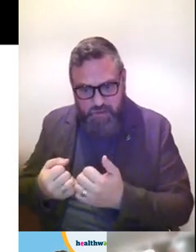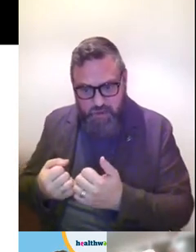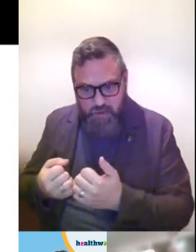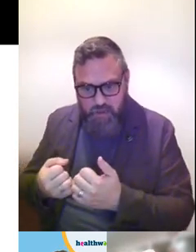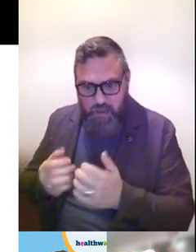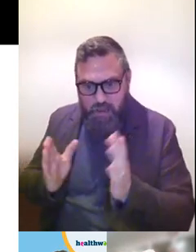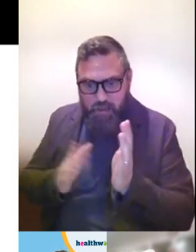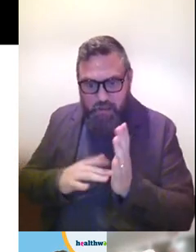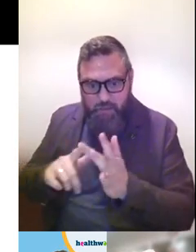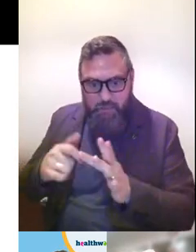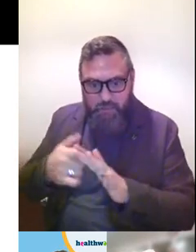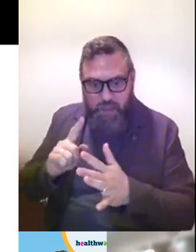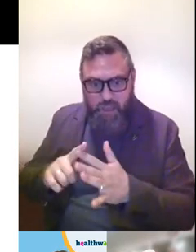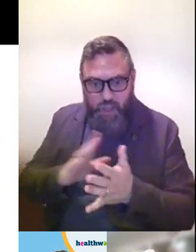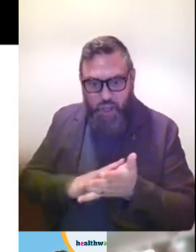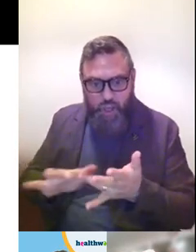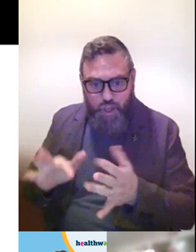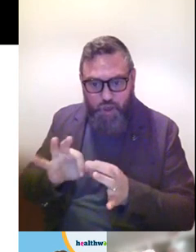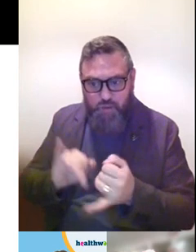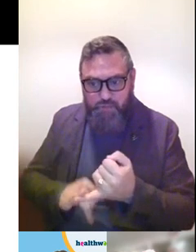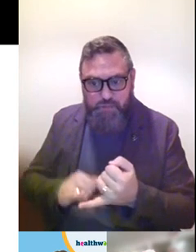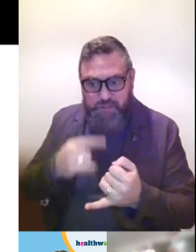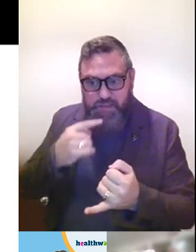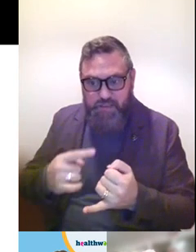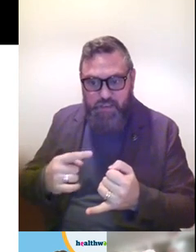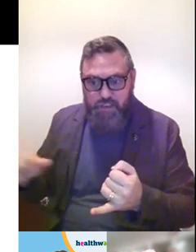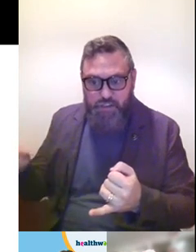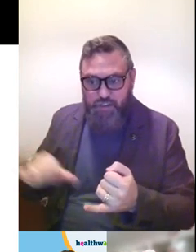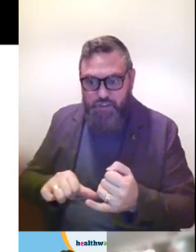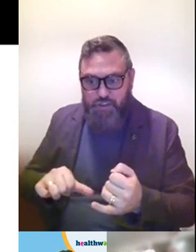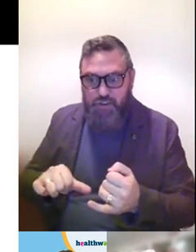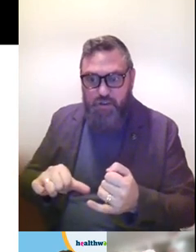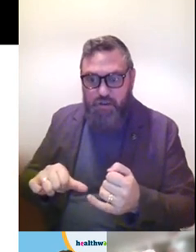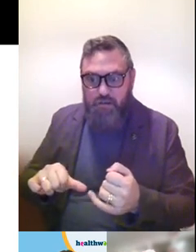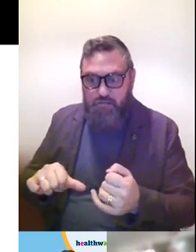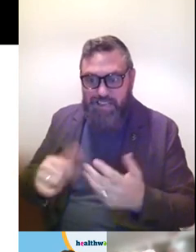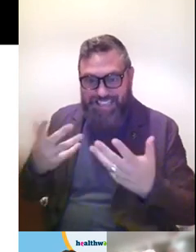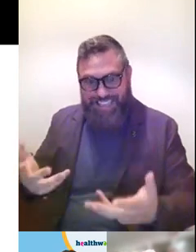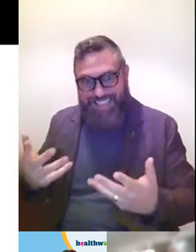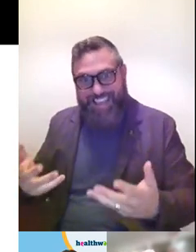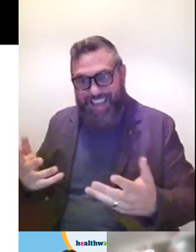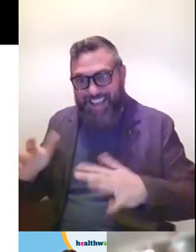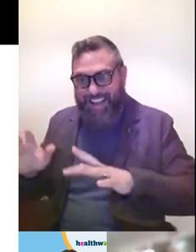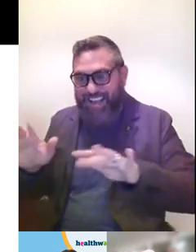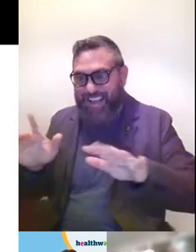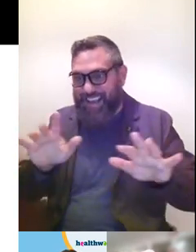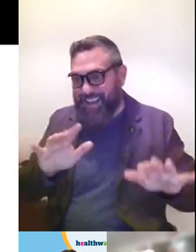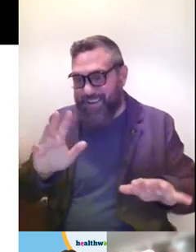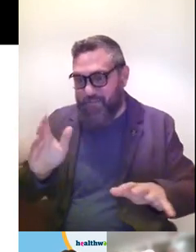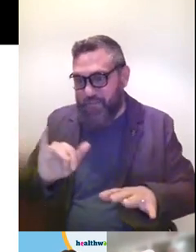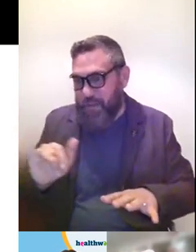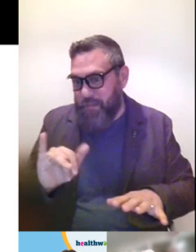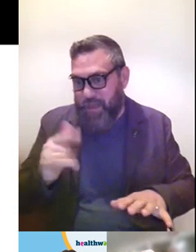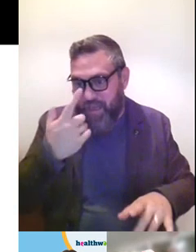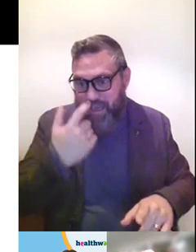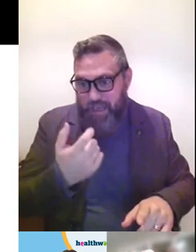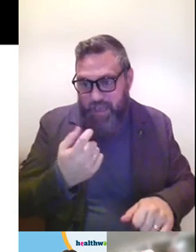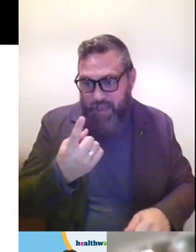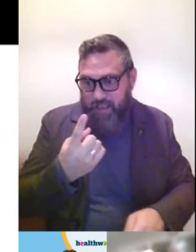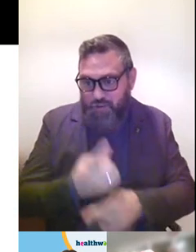Hobbs has also made a comment about public engagement and involvement in using existing bodies. That I don't know if you could talk through what you're kind of